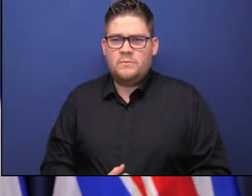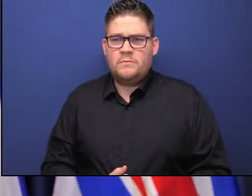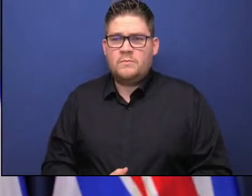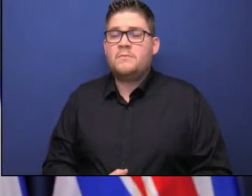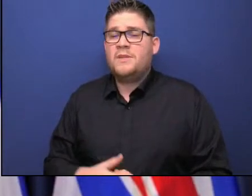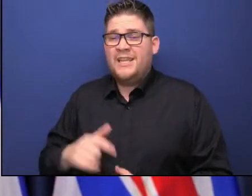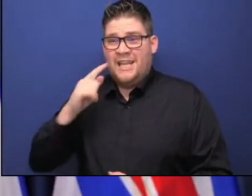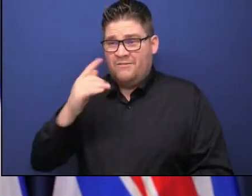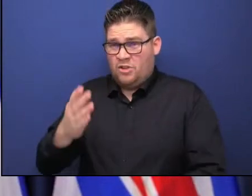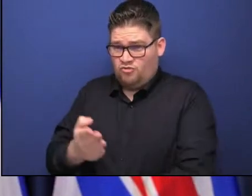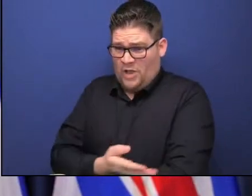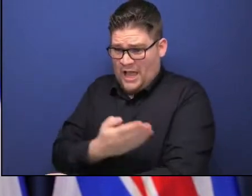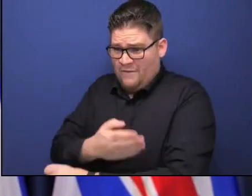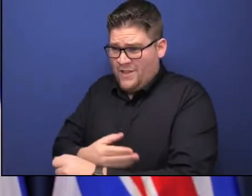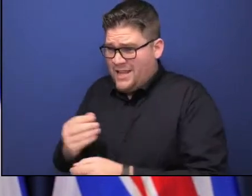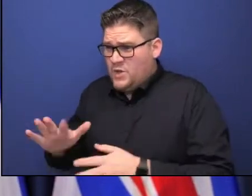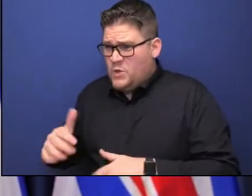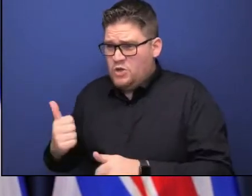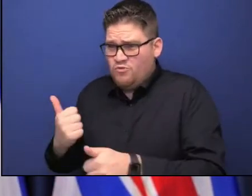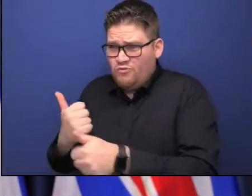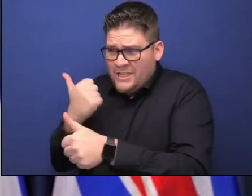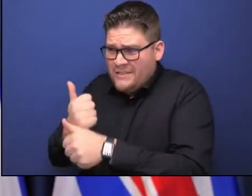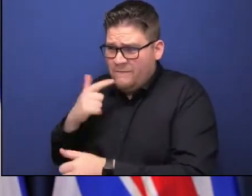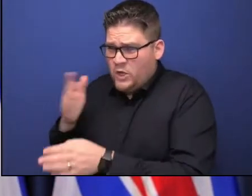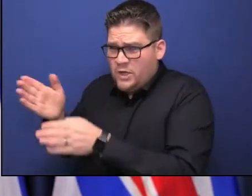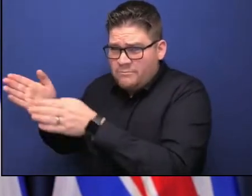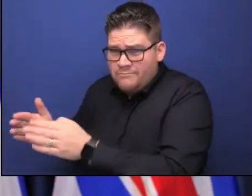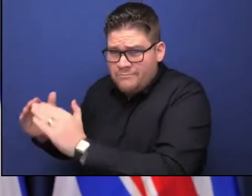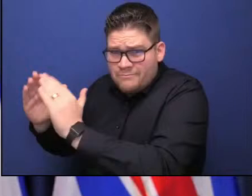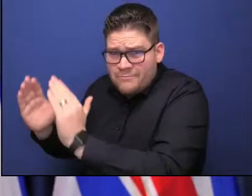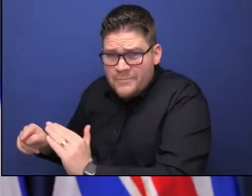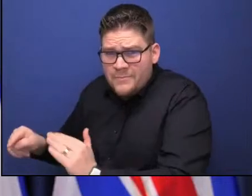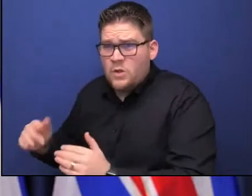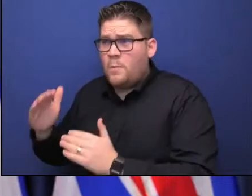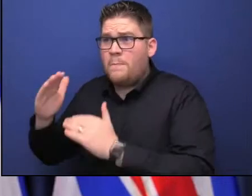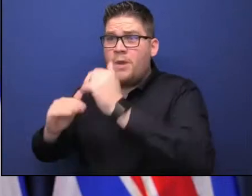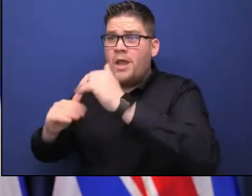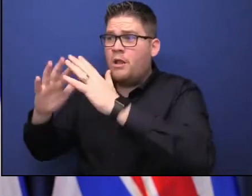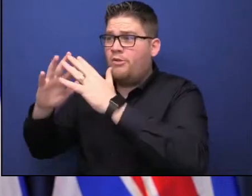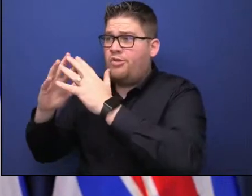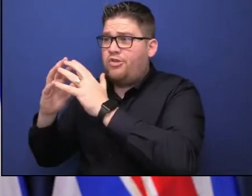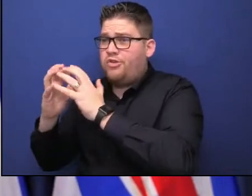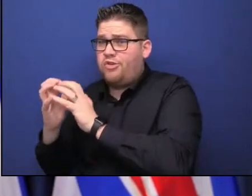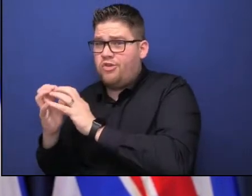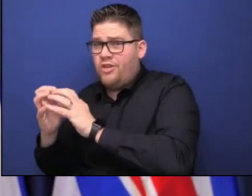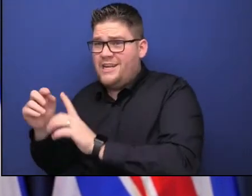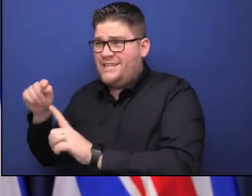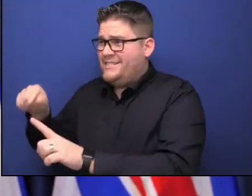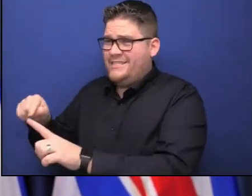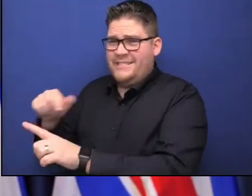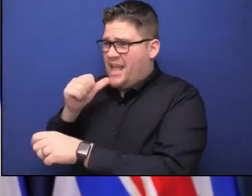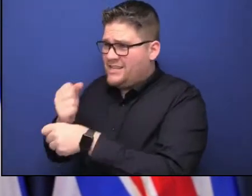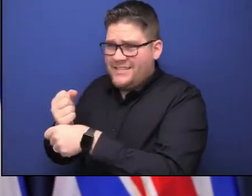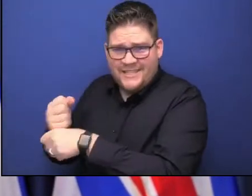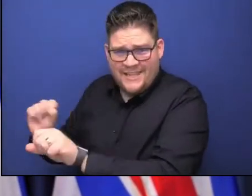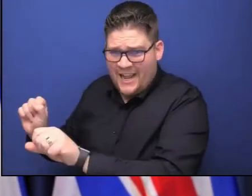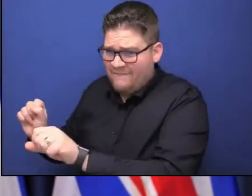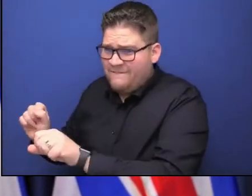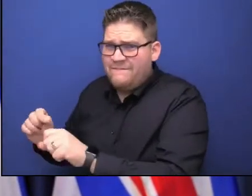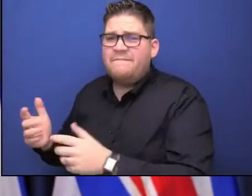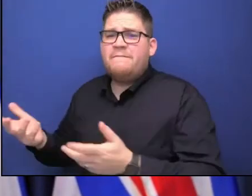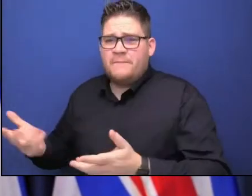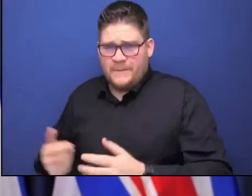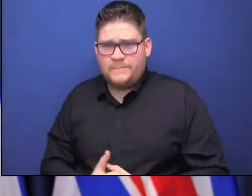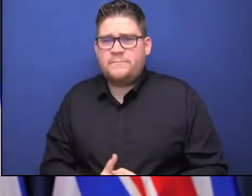building. We know some buildings are in such a state of disrepair that there's no way that you could do a renovation in them because it would be so substantial